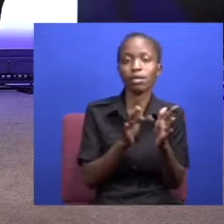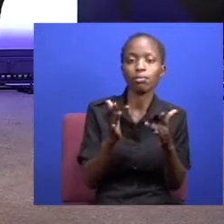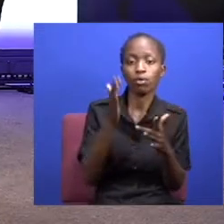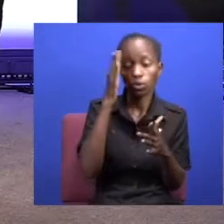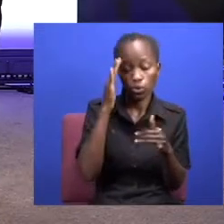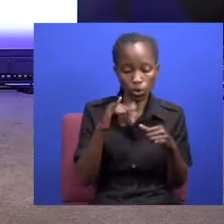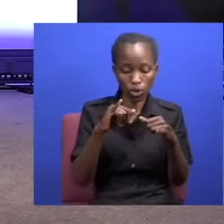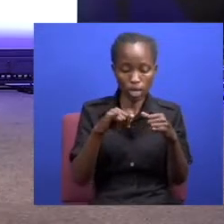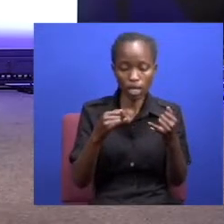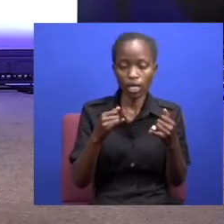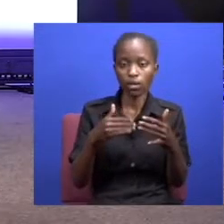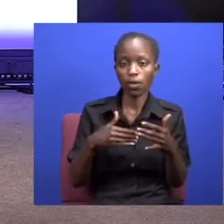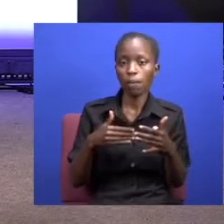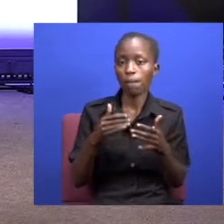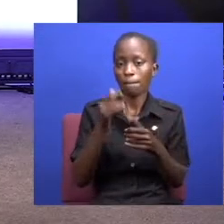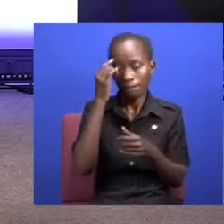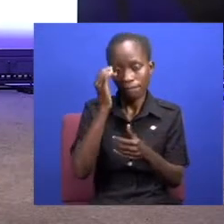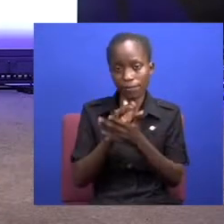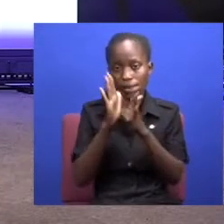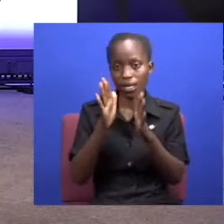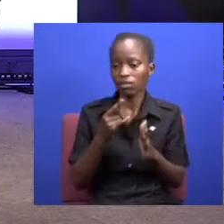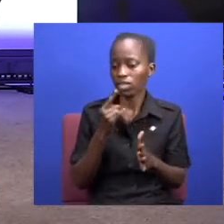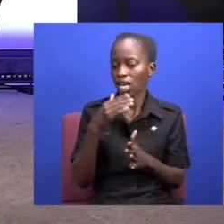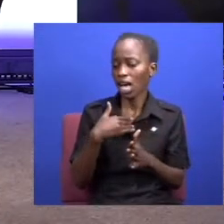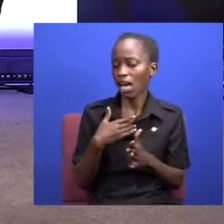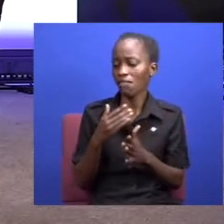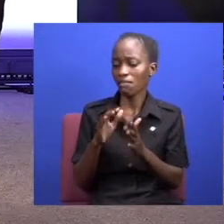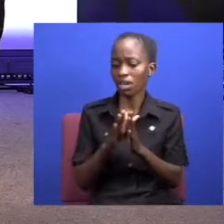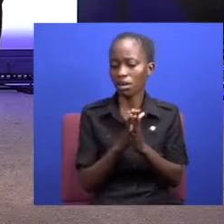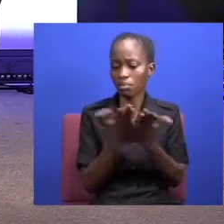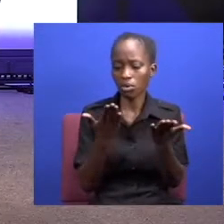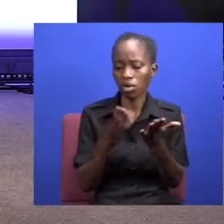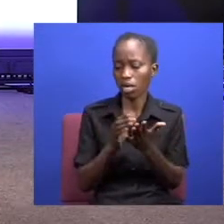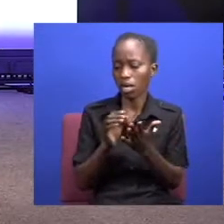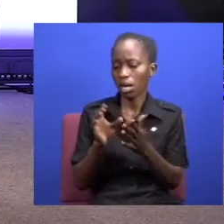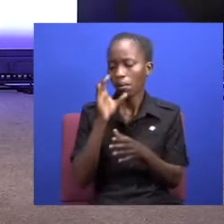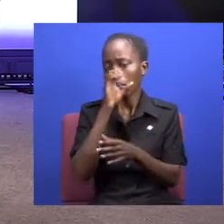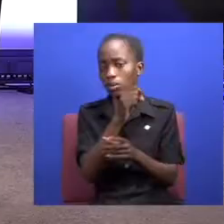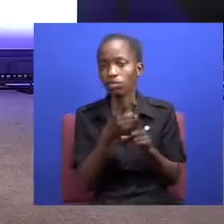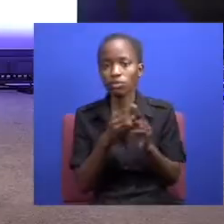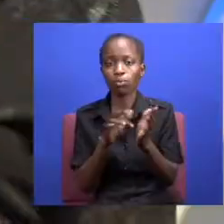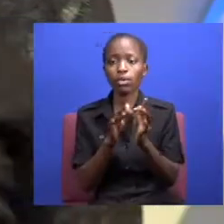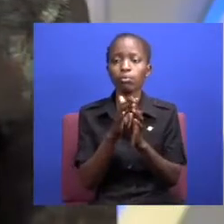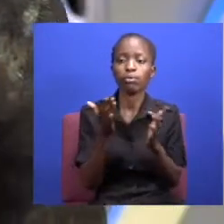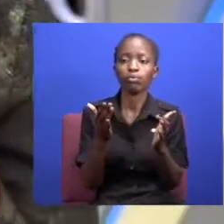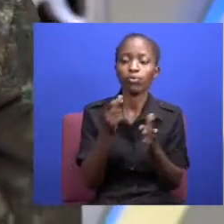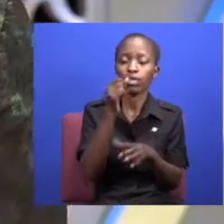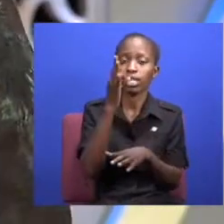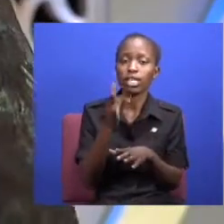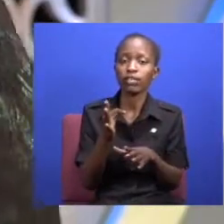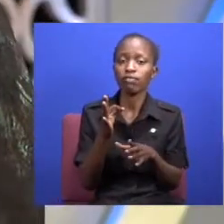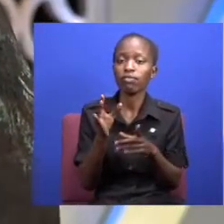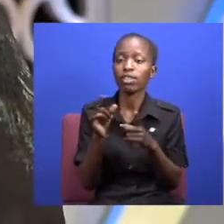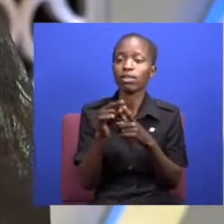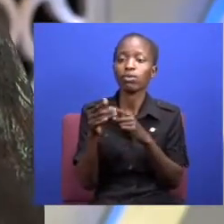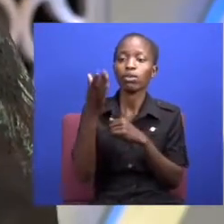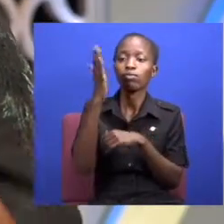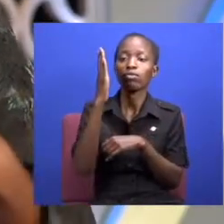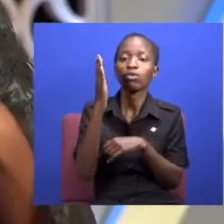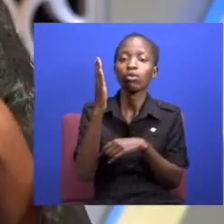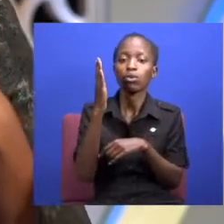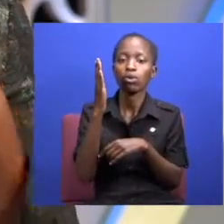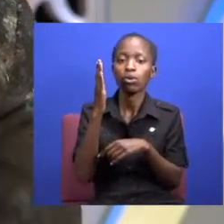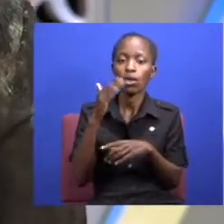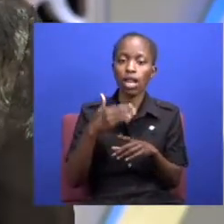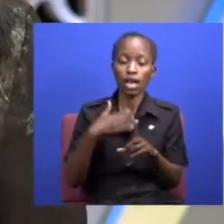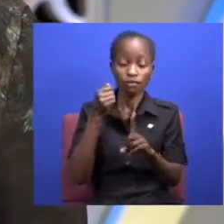much time thinking, maybe there's one book that was left out, there's this. But yet you said, if the Word of God is going to